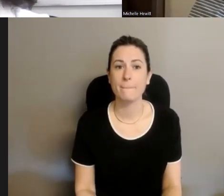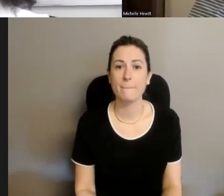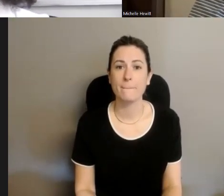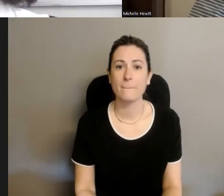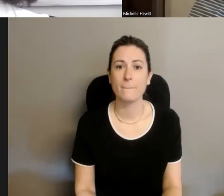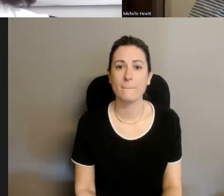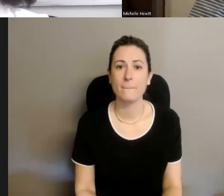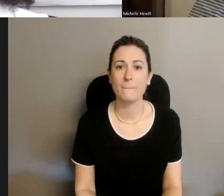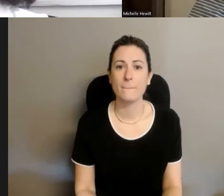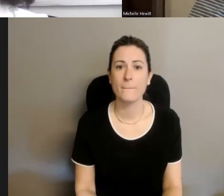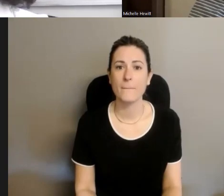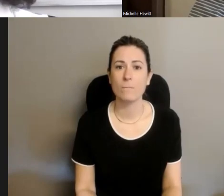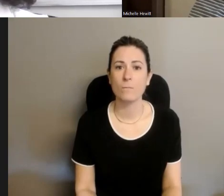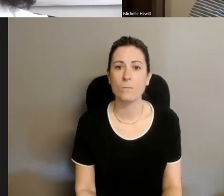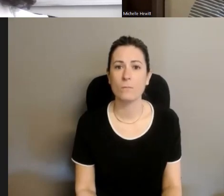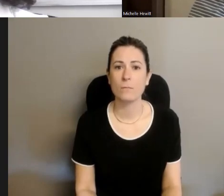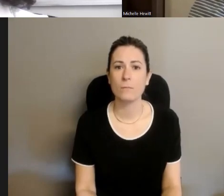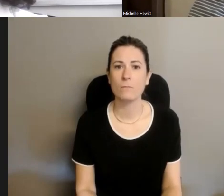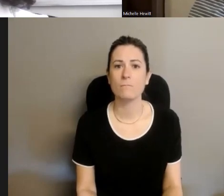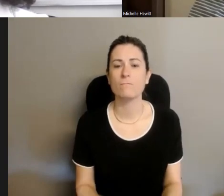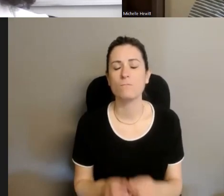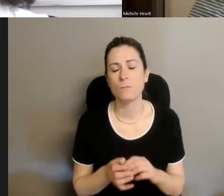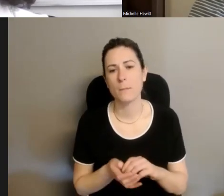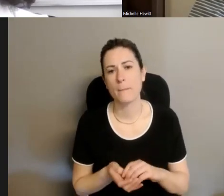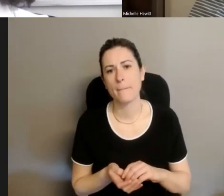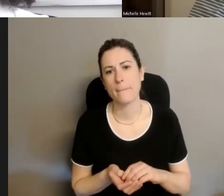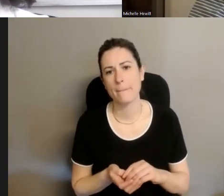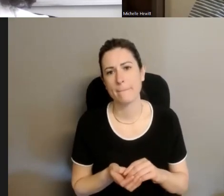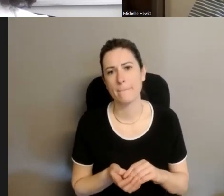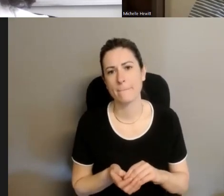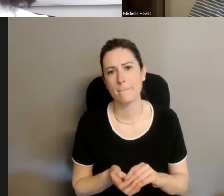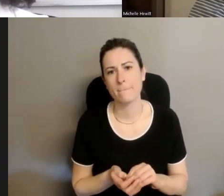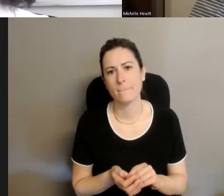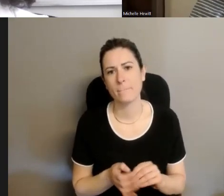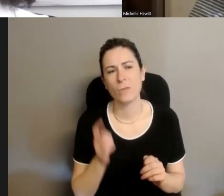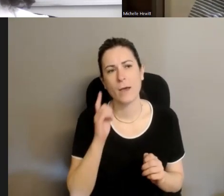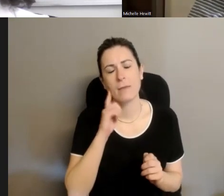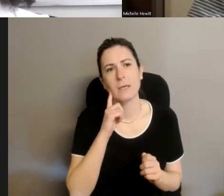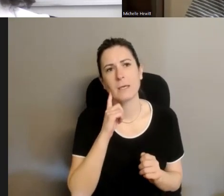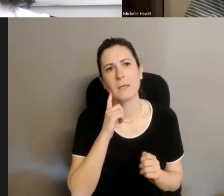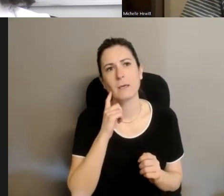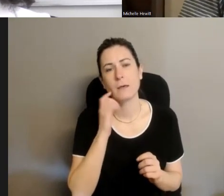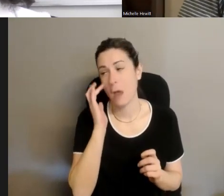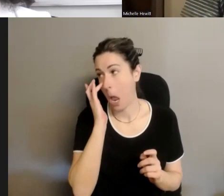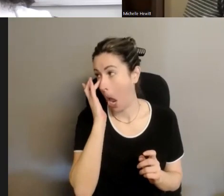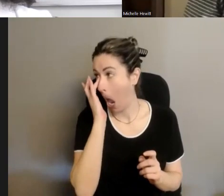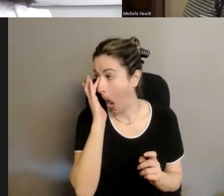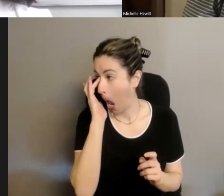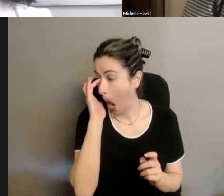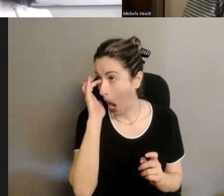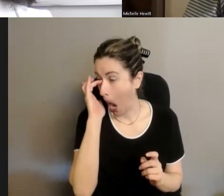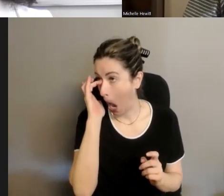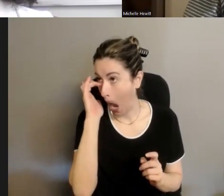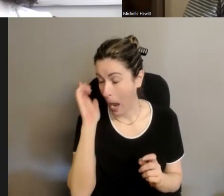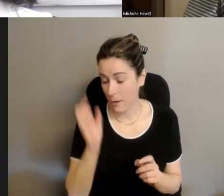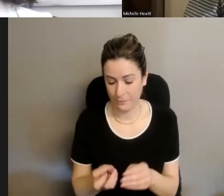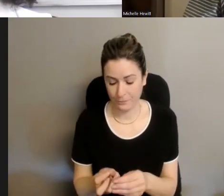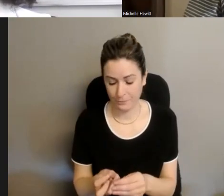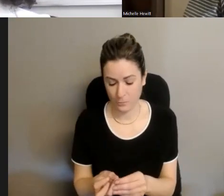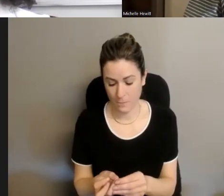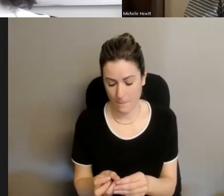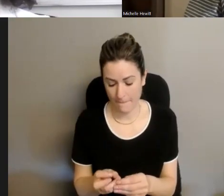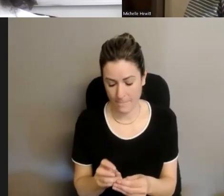I think that's something that we're, you know, here in BC, I know that we're finding that people are